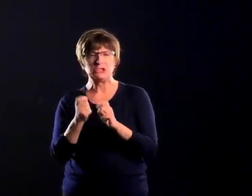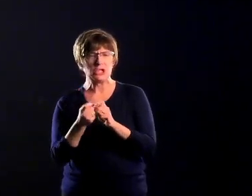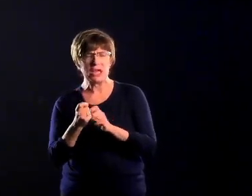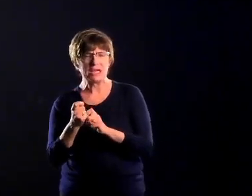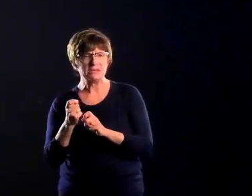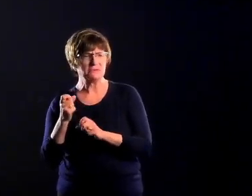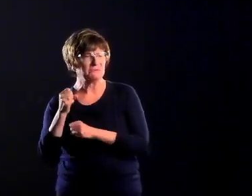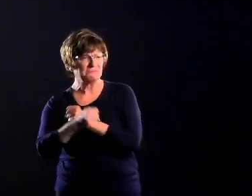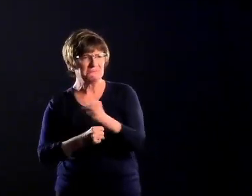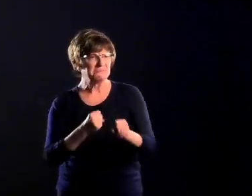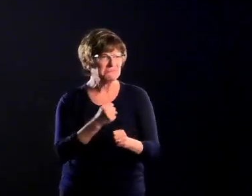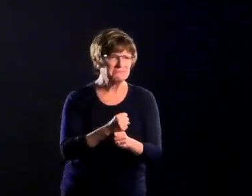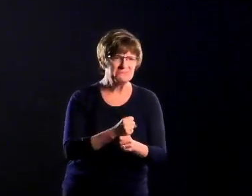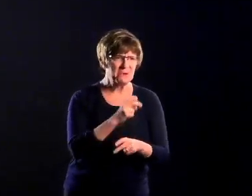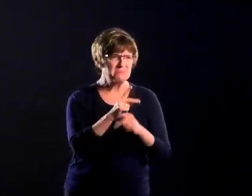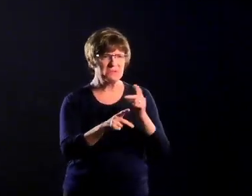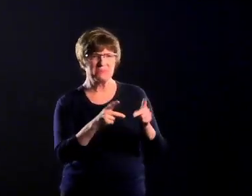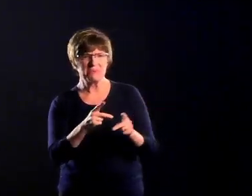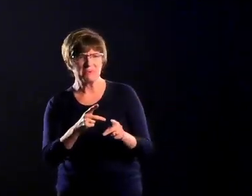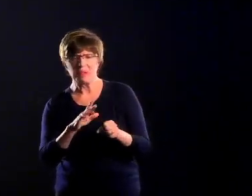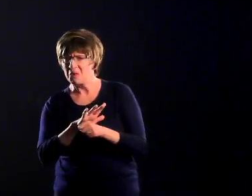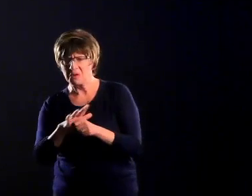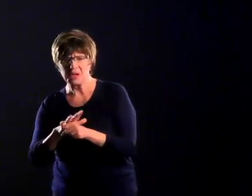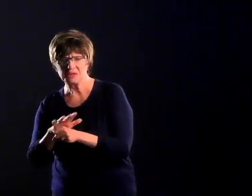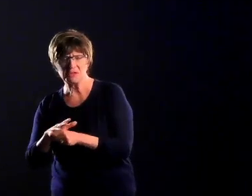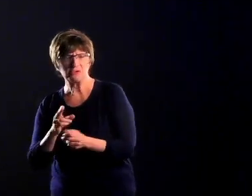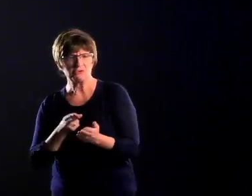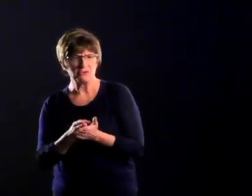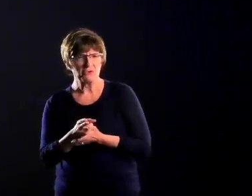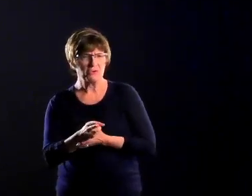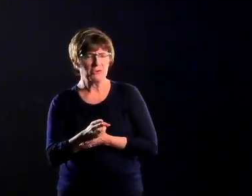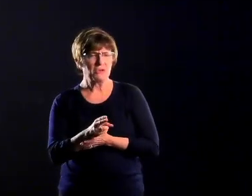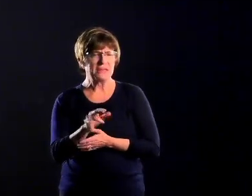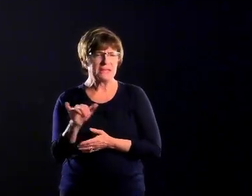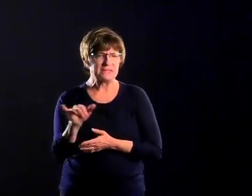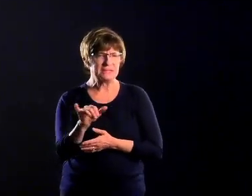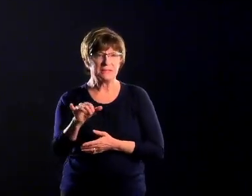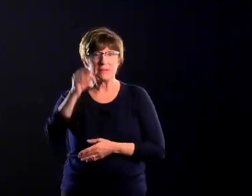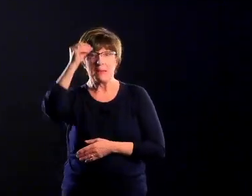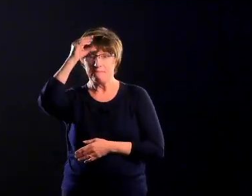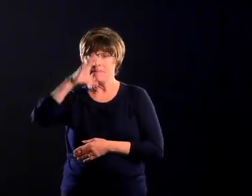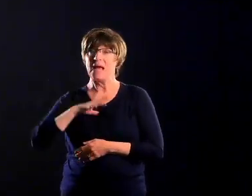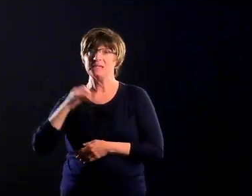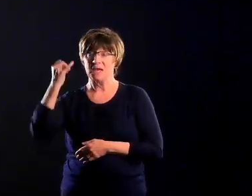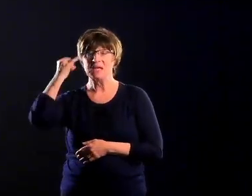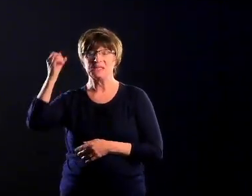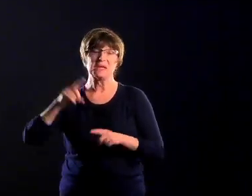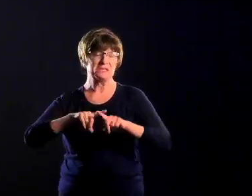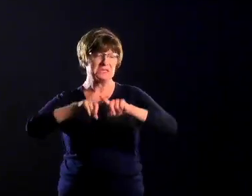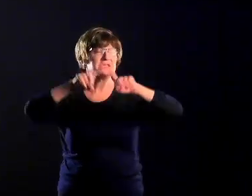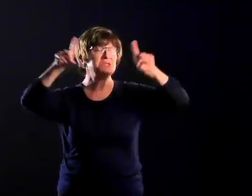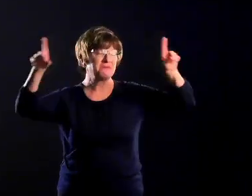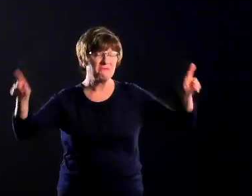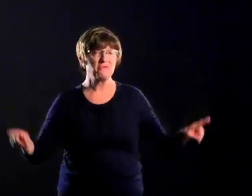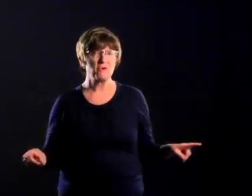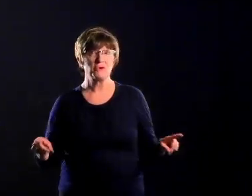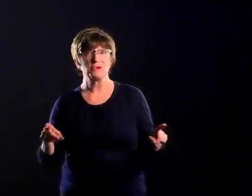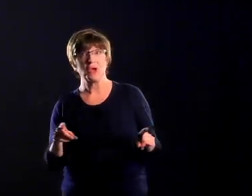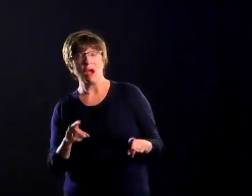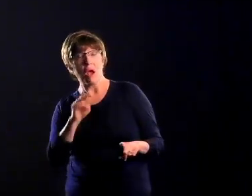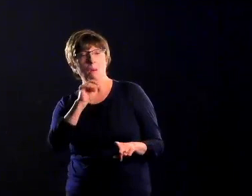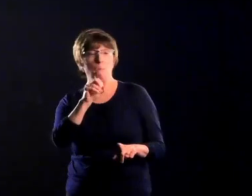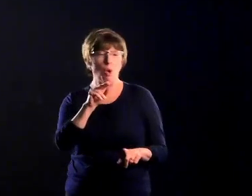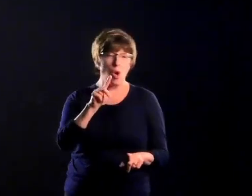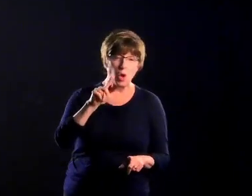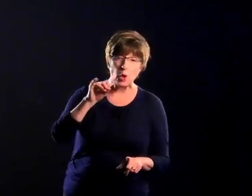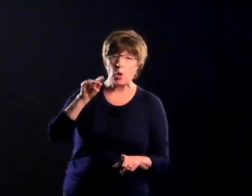to another, from one geographical location to another. Man's ideas may differ, man's customs may change, the moral codes